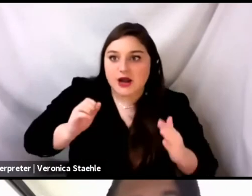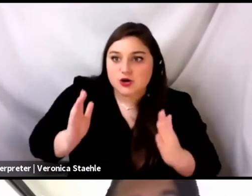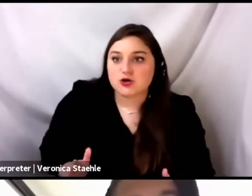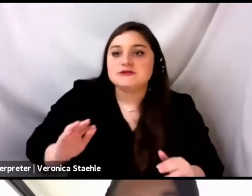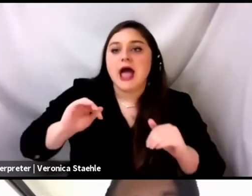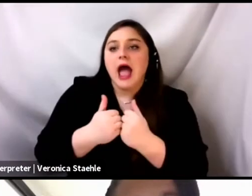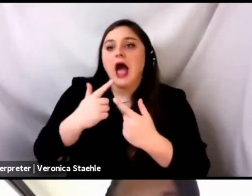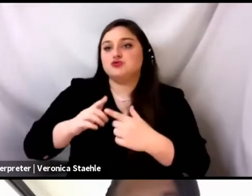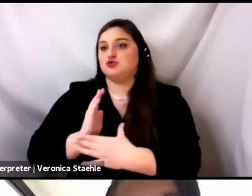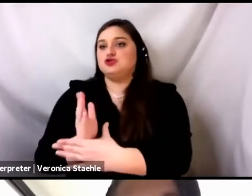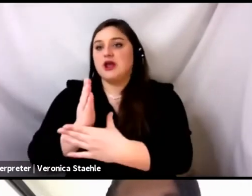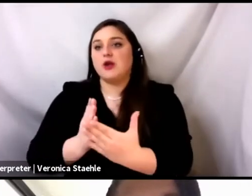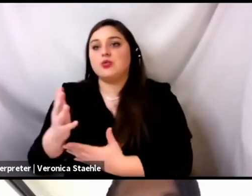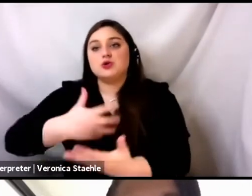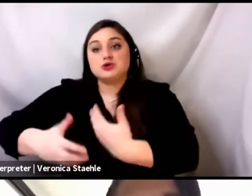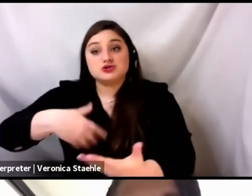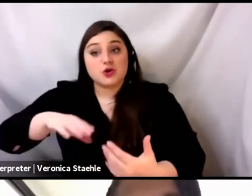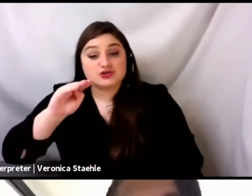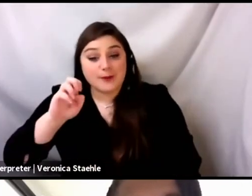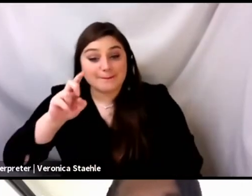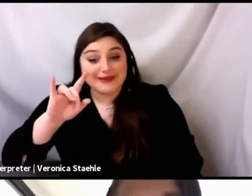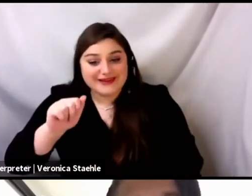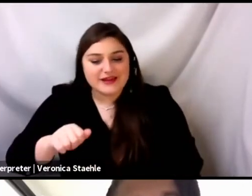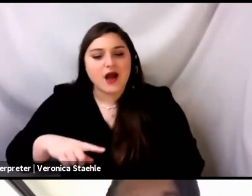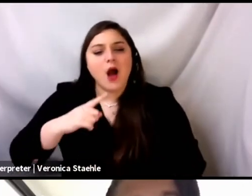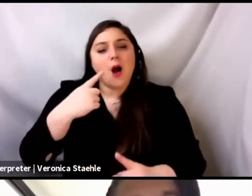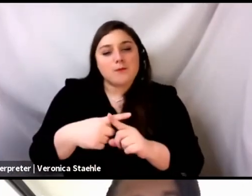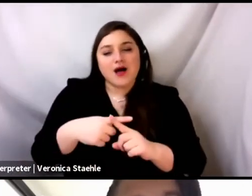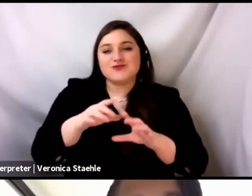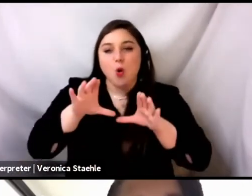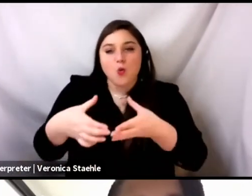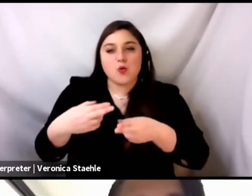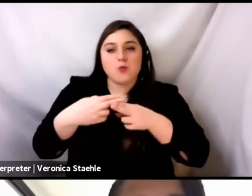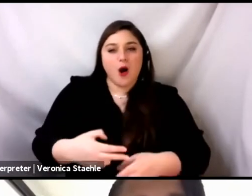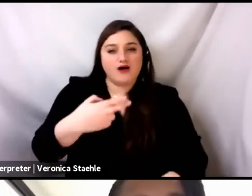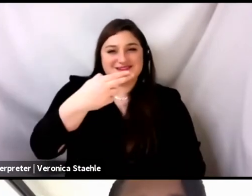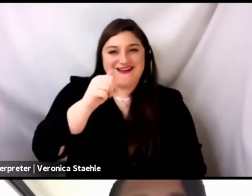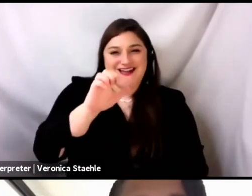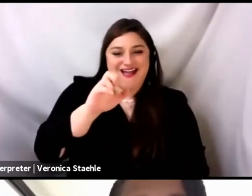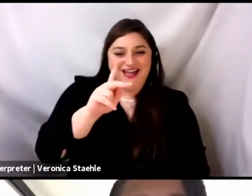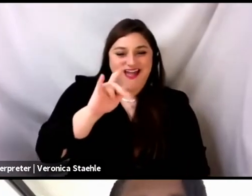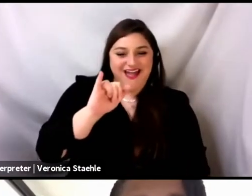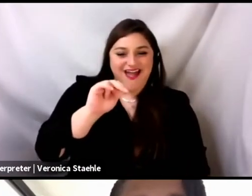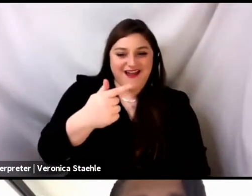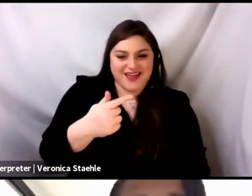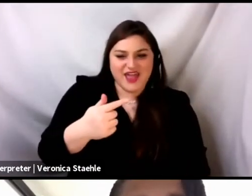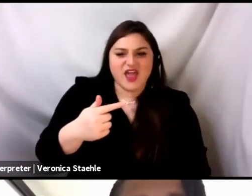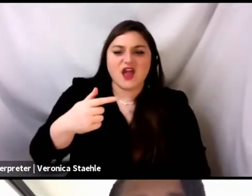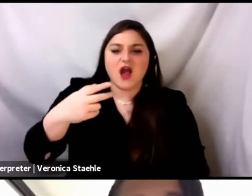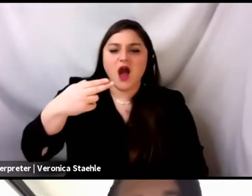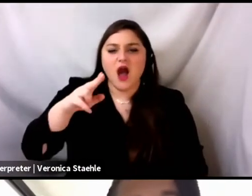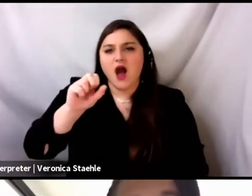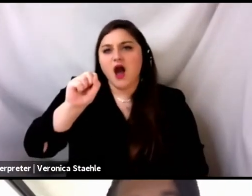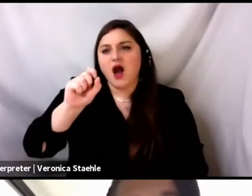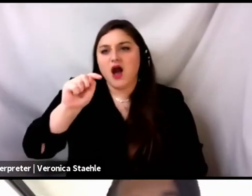same as Hacking Hustling, which I know you all work with too. Hacking Hustling is an amazing organization working for the